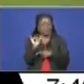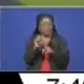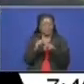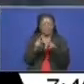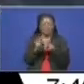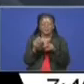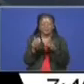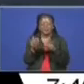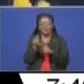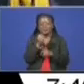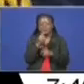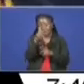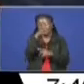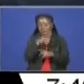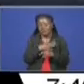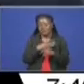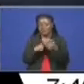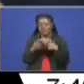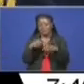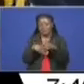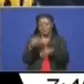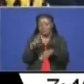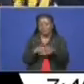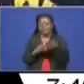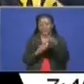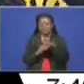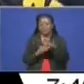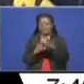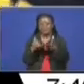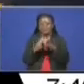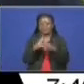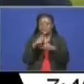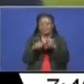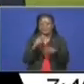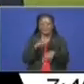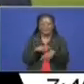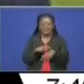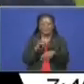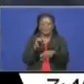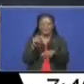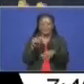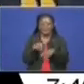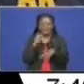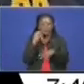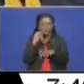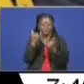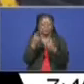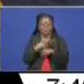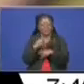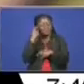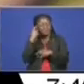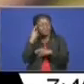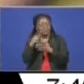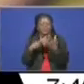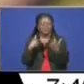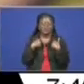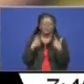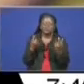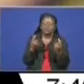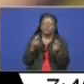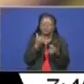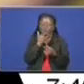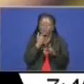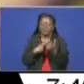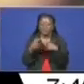top. It's about time. Been in the slump. I've been home today thinking all day what I was doing wrong. Hey, came out here and